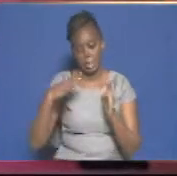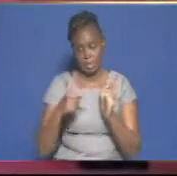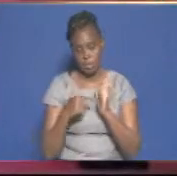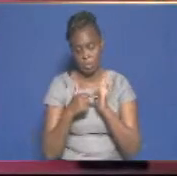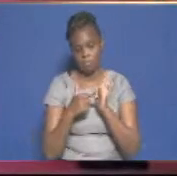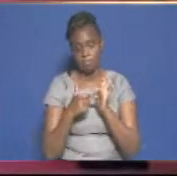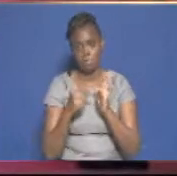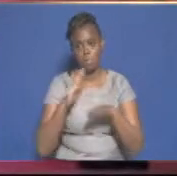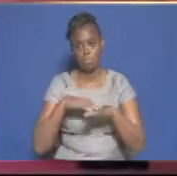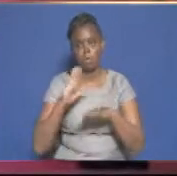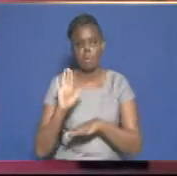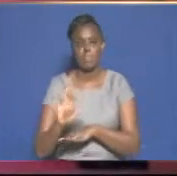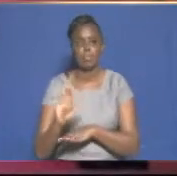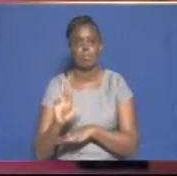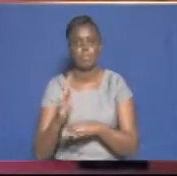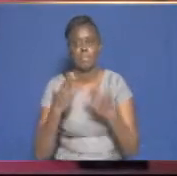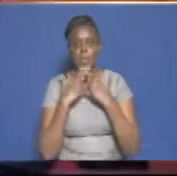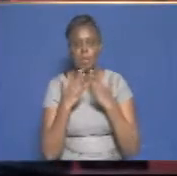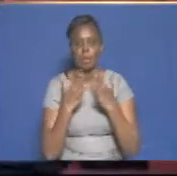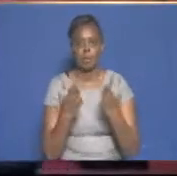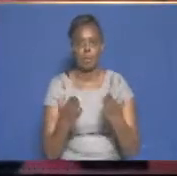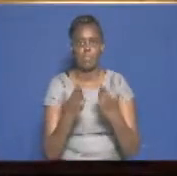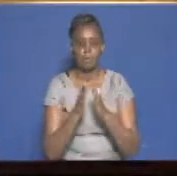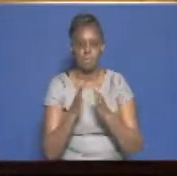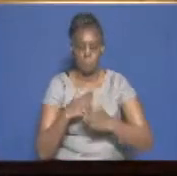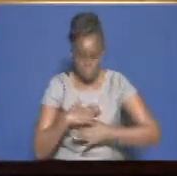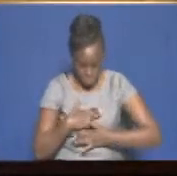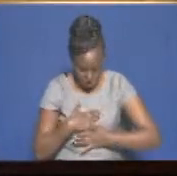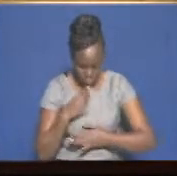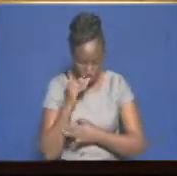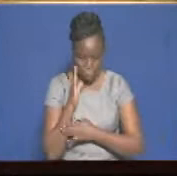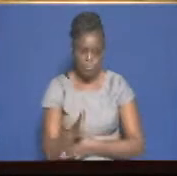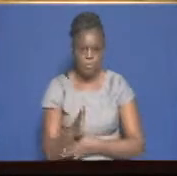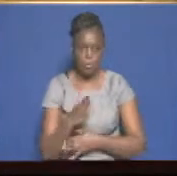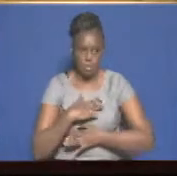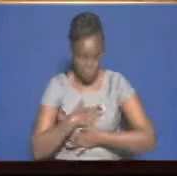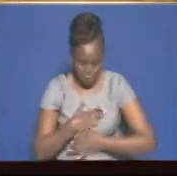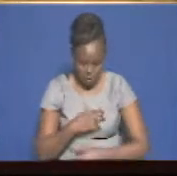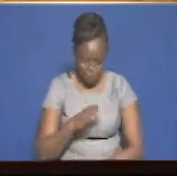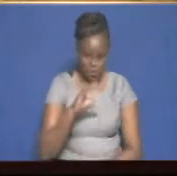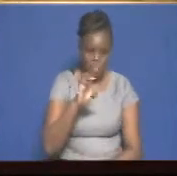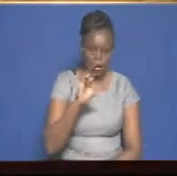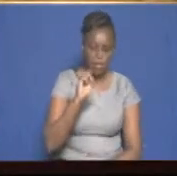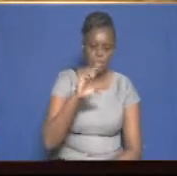him. Thank you, Honorable Speaker. Honorable Eseli.